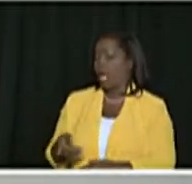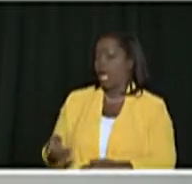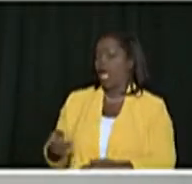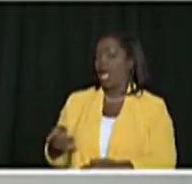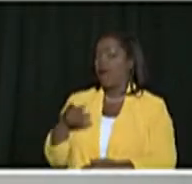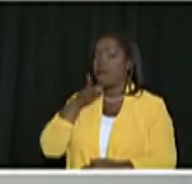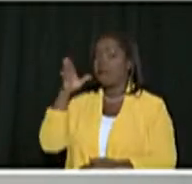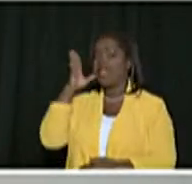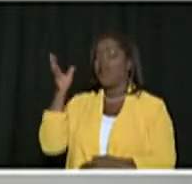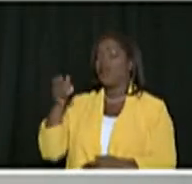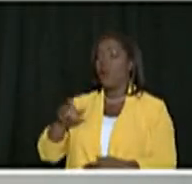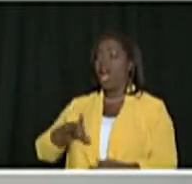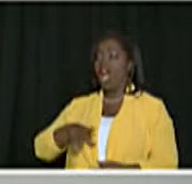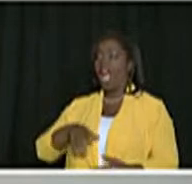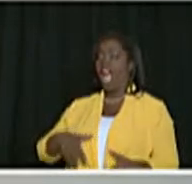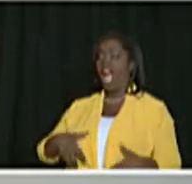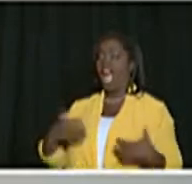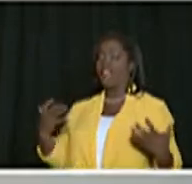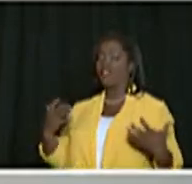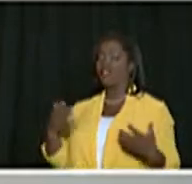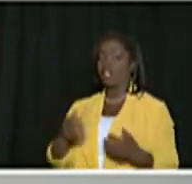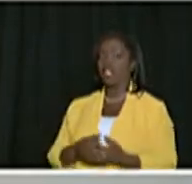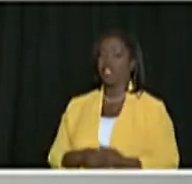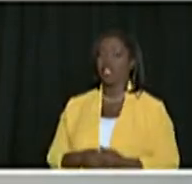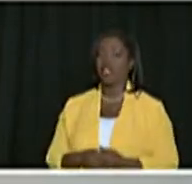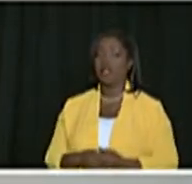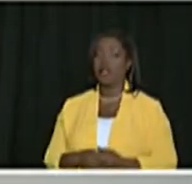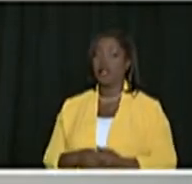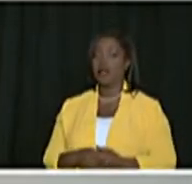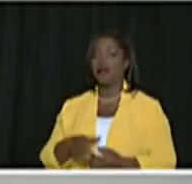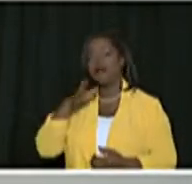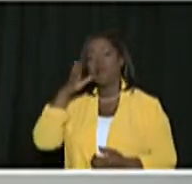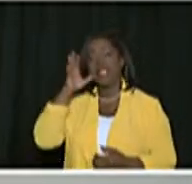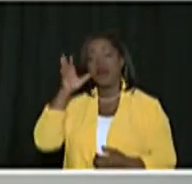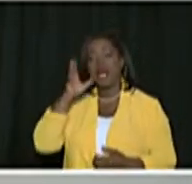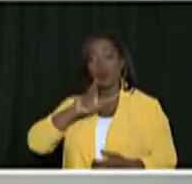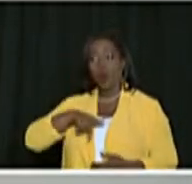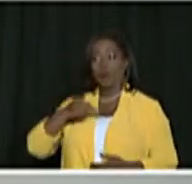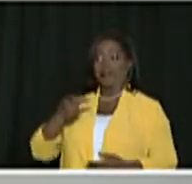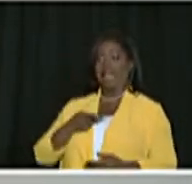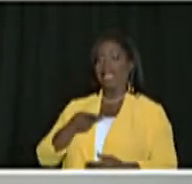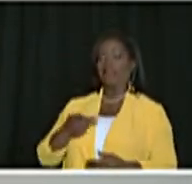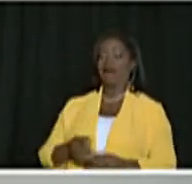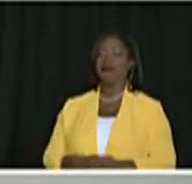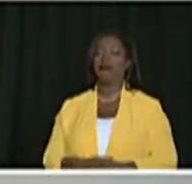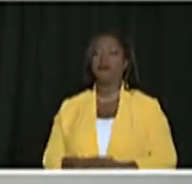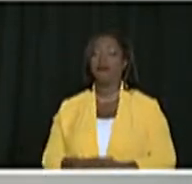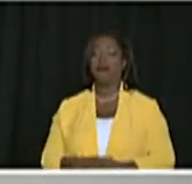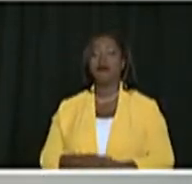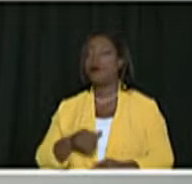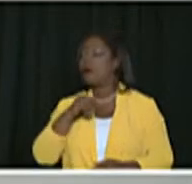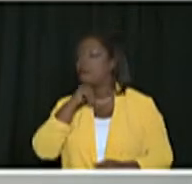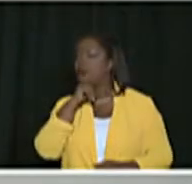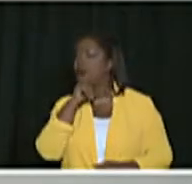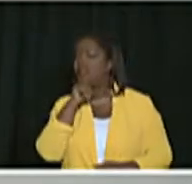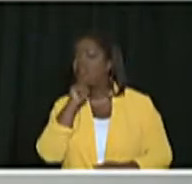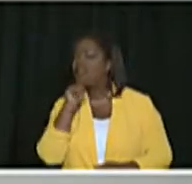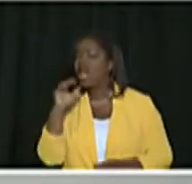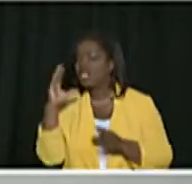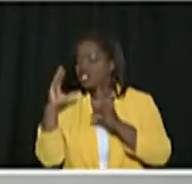and that is what comes out. So you feel upset and you're trying to get it out, right? But you're not teaching the